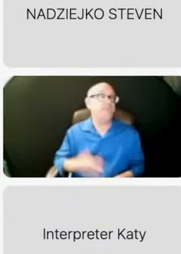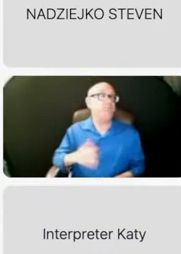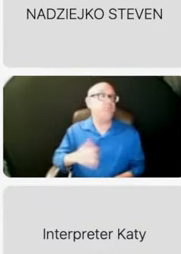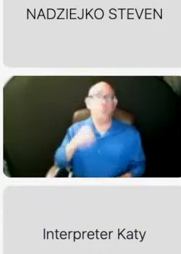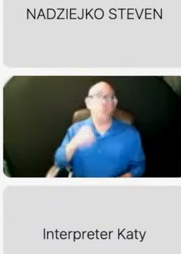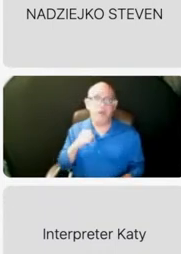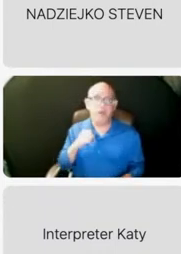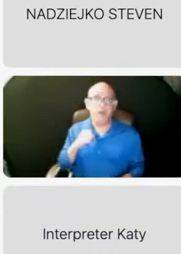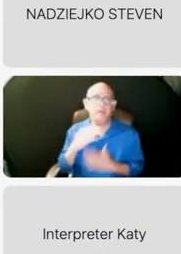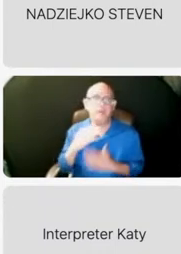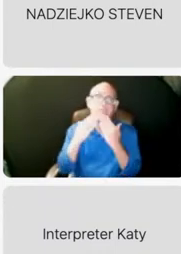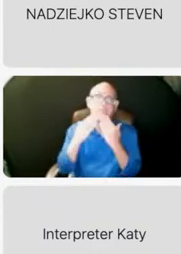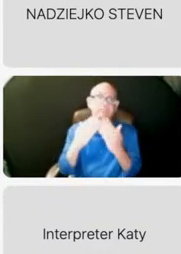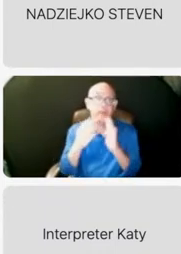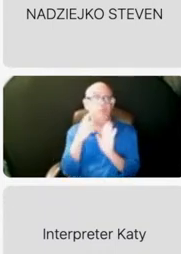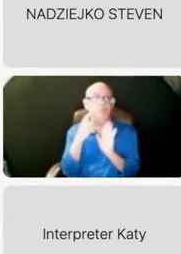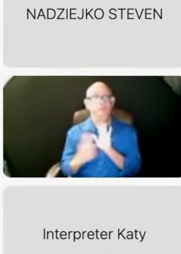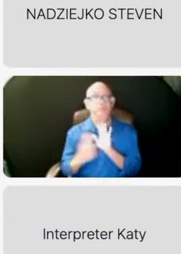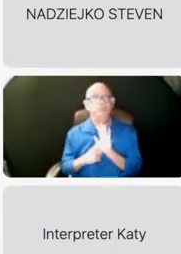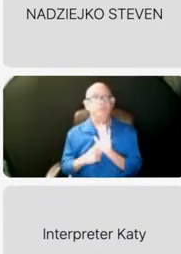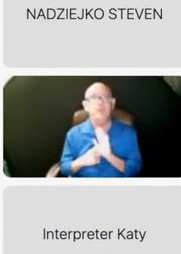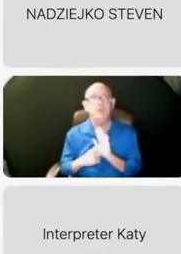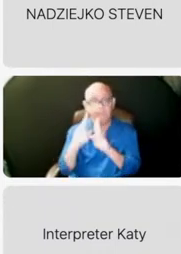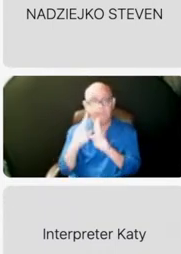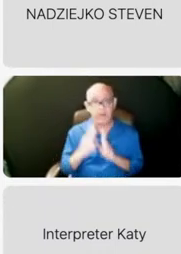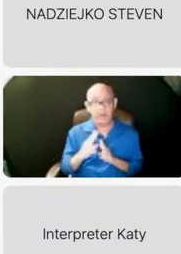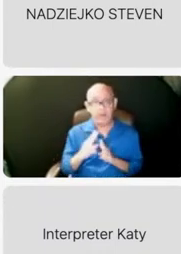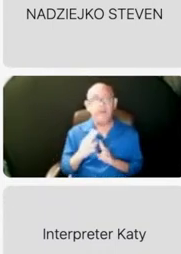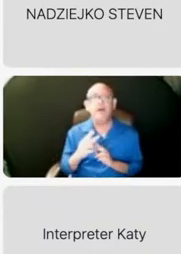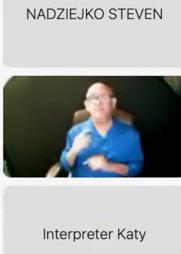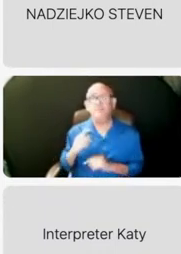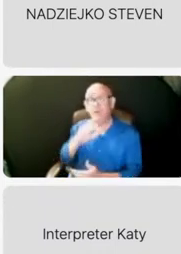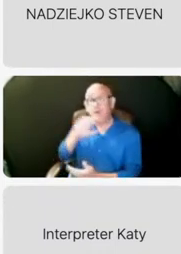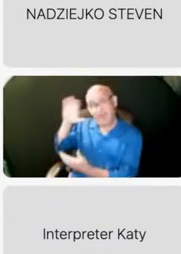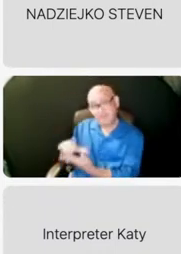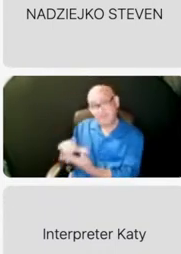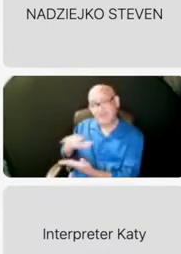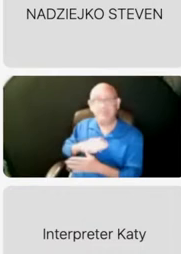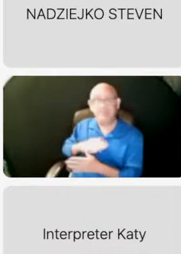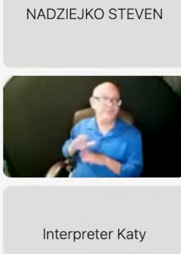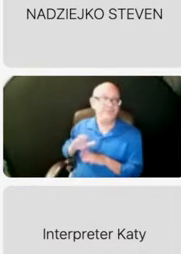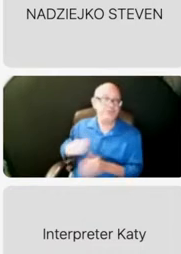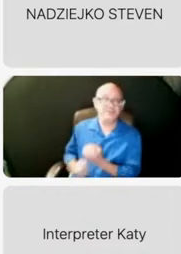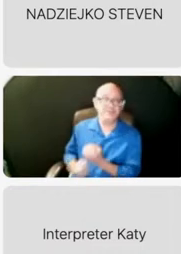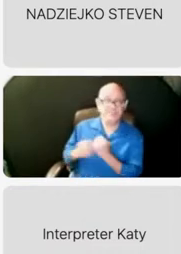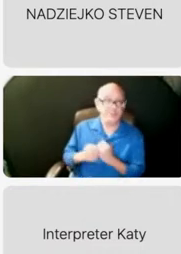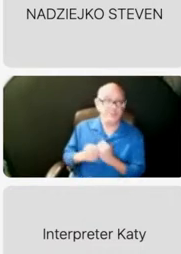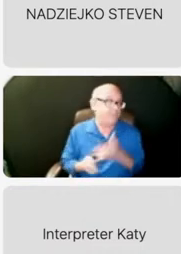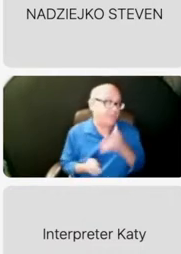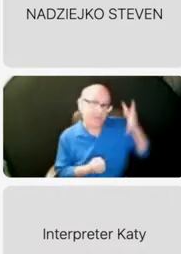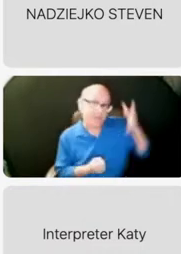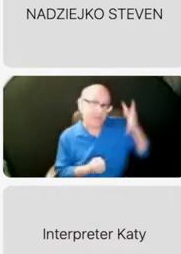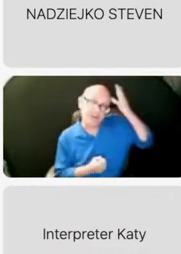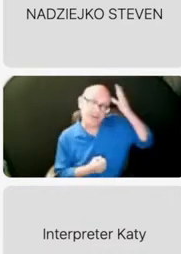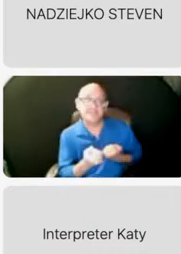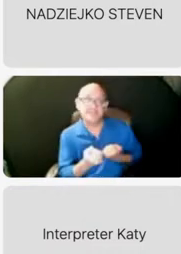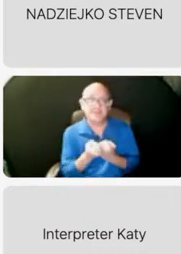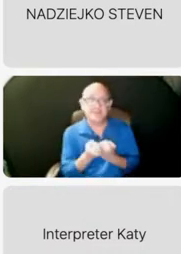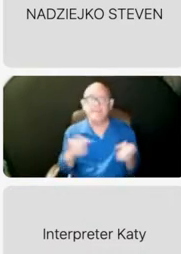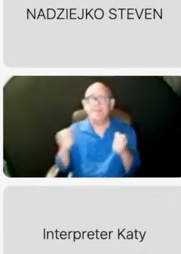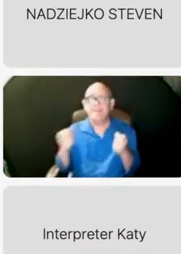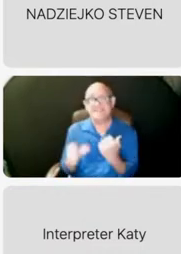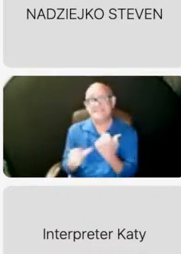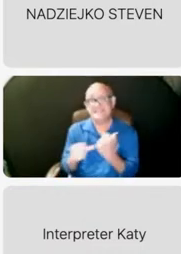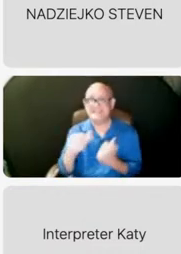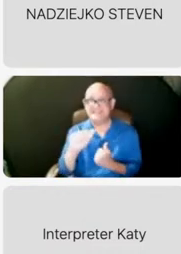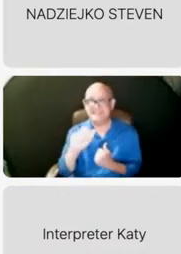recognition and for the support of my husband and my children my parents my admin assistant anna and